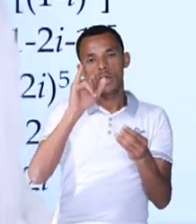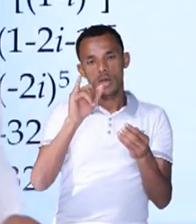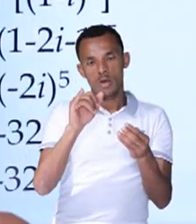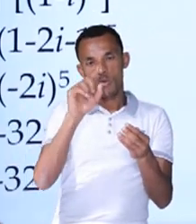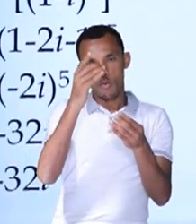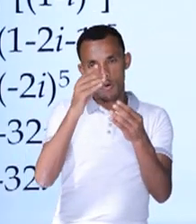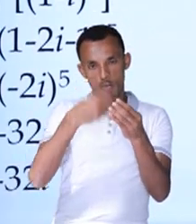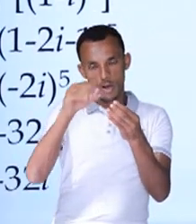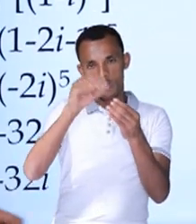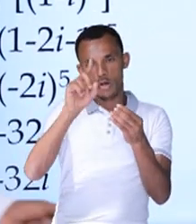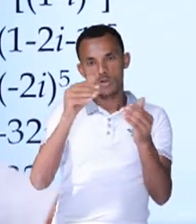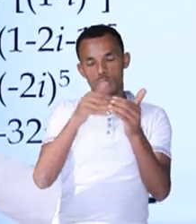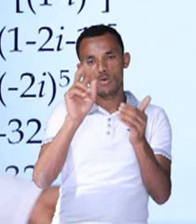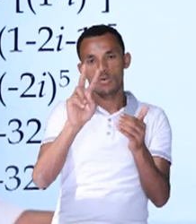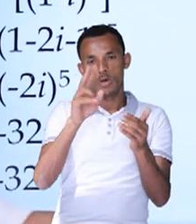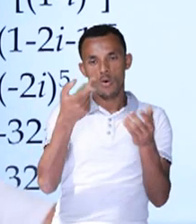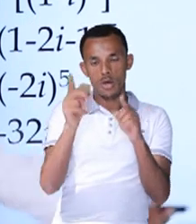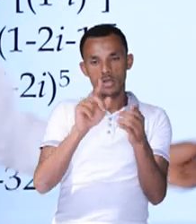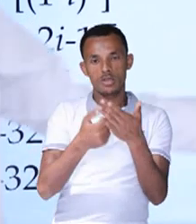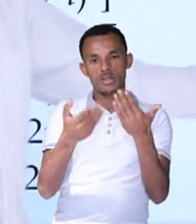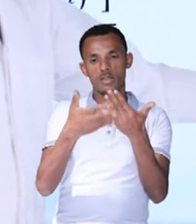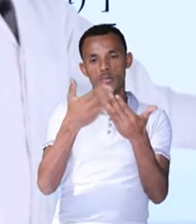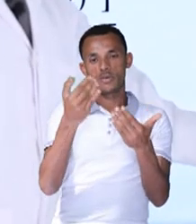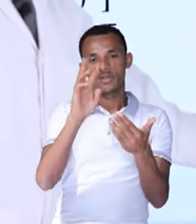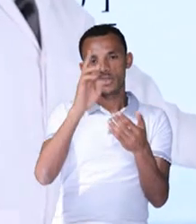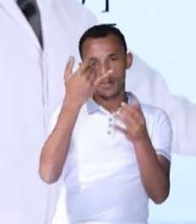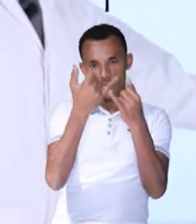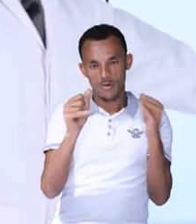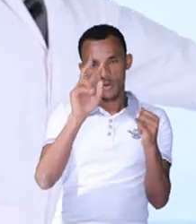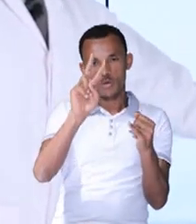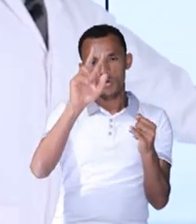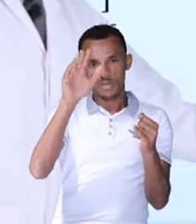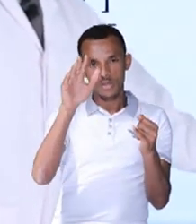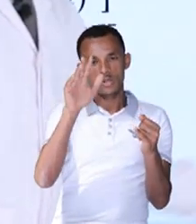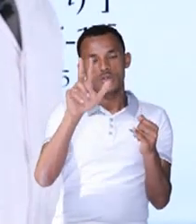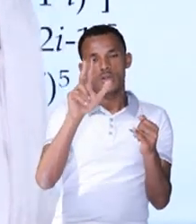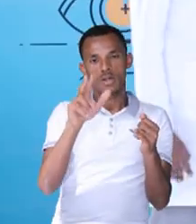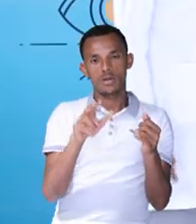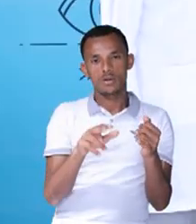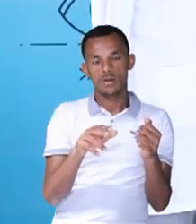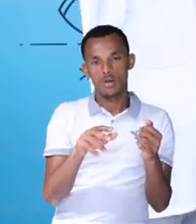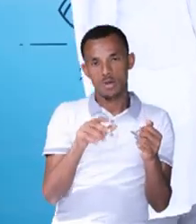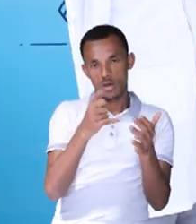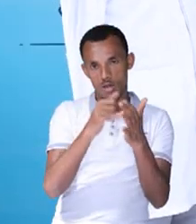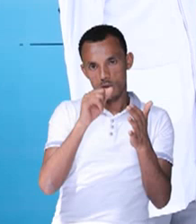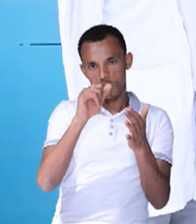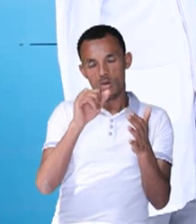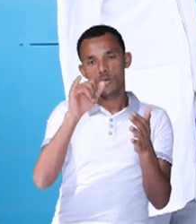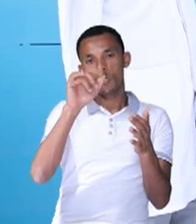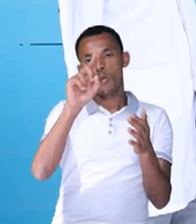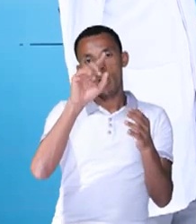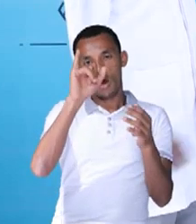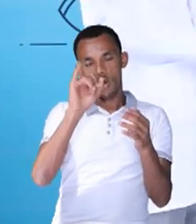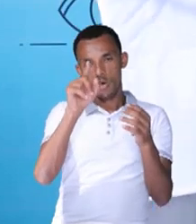plus 1 to be equal to 2. When this one is simplified, 6 divided by 2, 3. 2i divided by 2, it gives 1i.